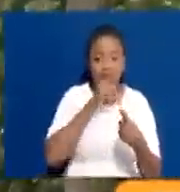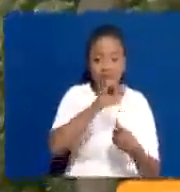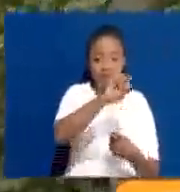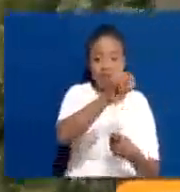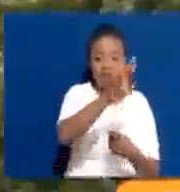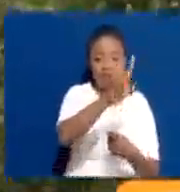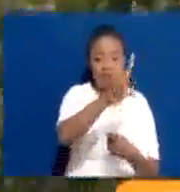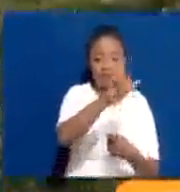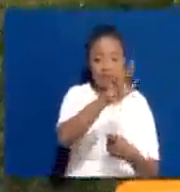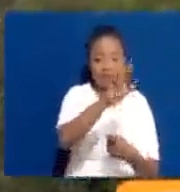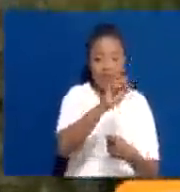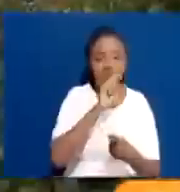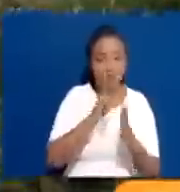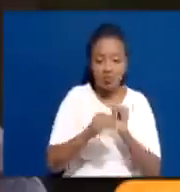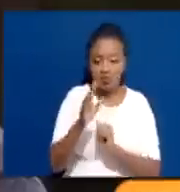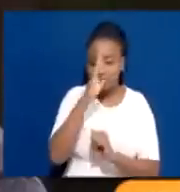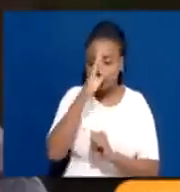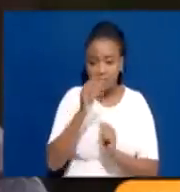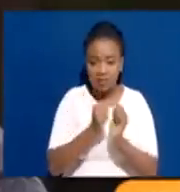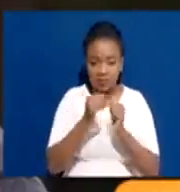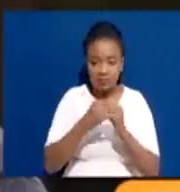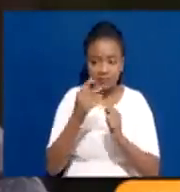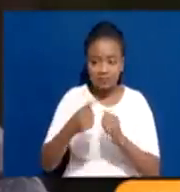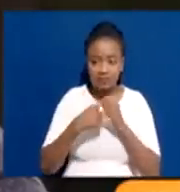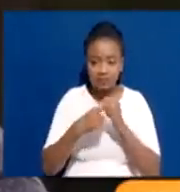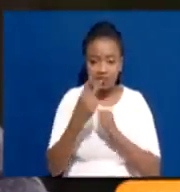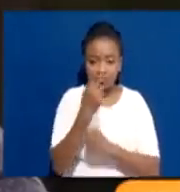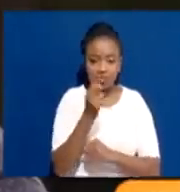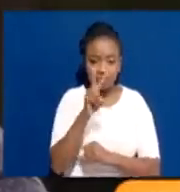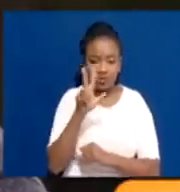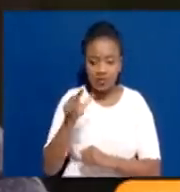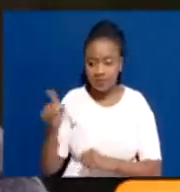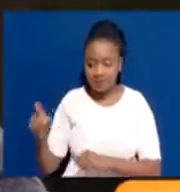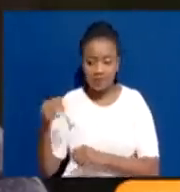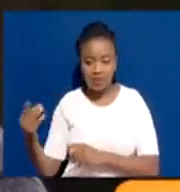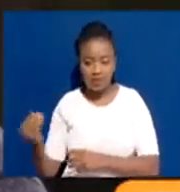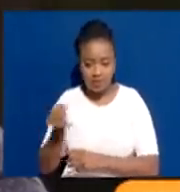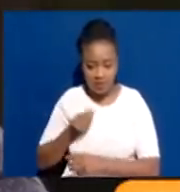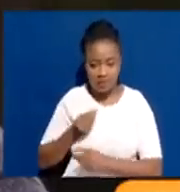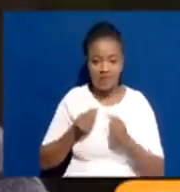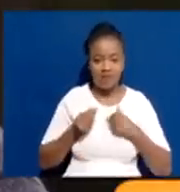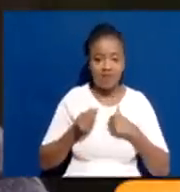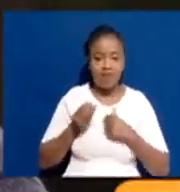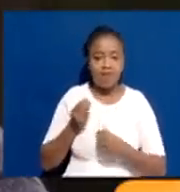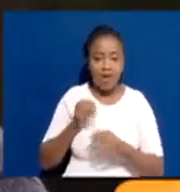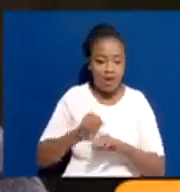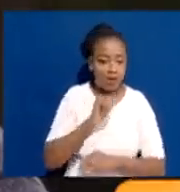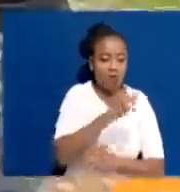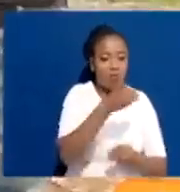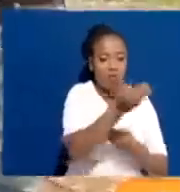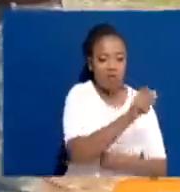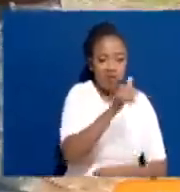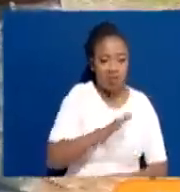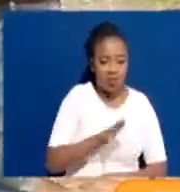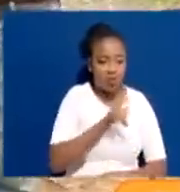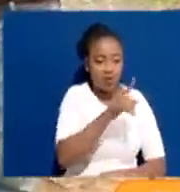Sunday, 18th June 2023, Osinde sent him to Kericho to drop cash to an unidentified lady who he